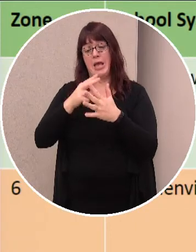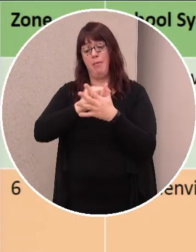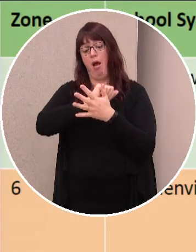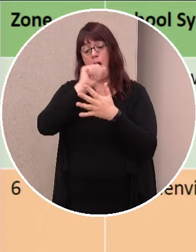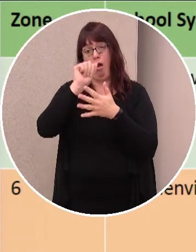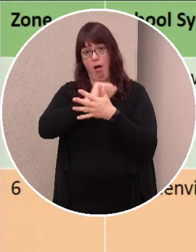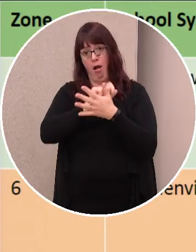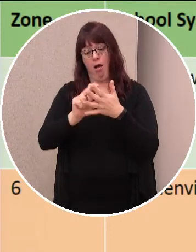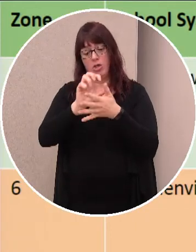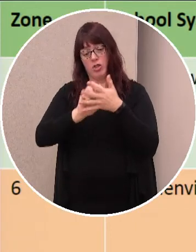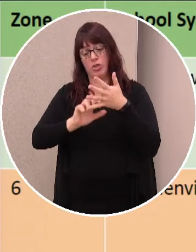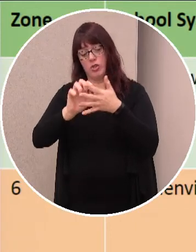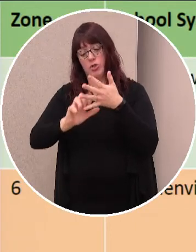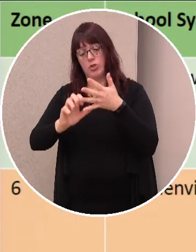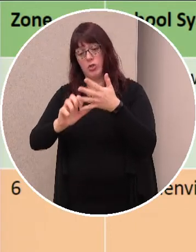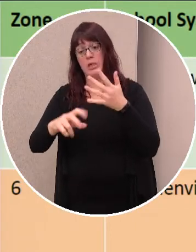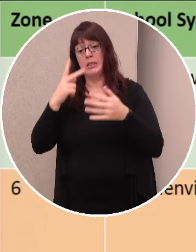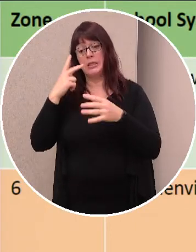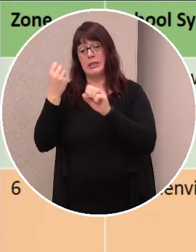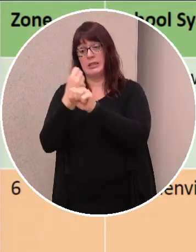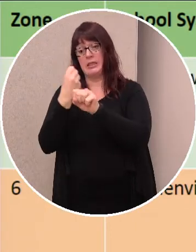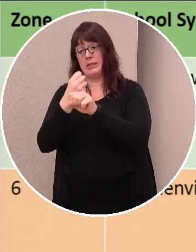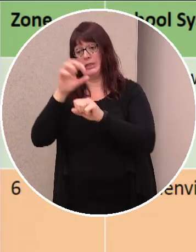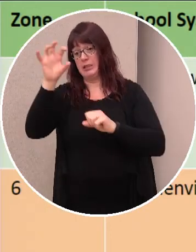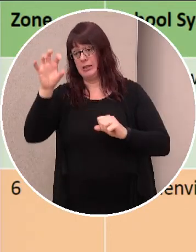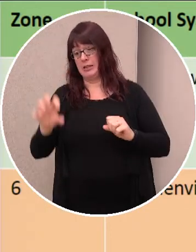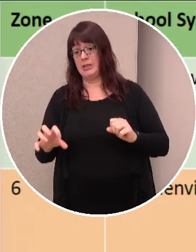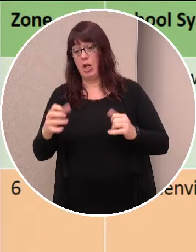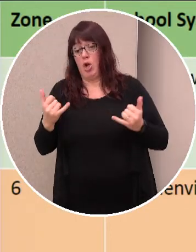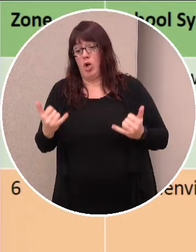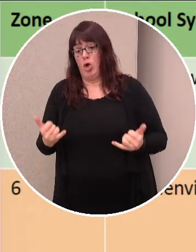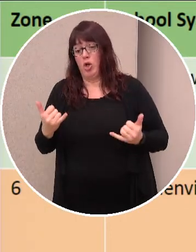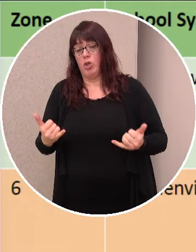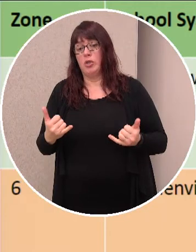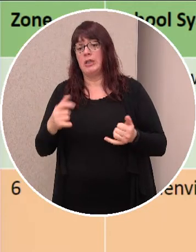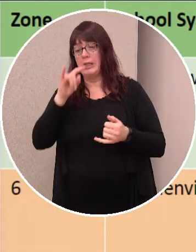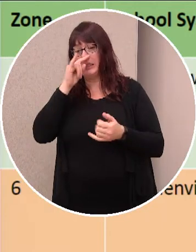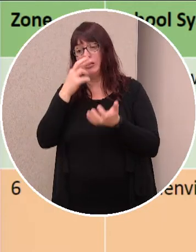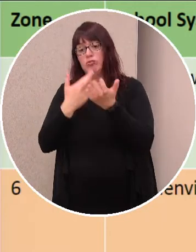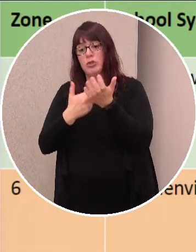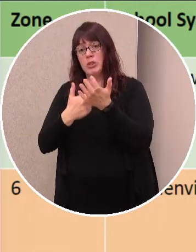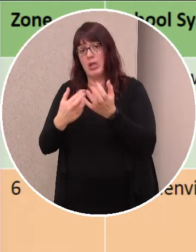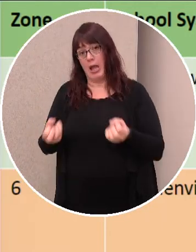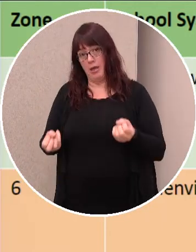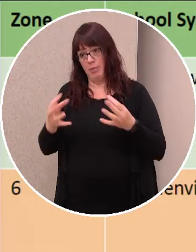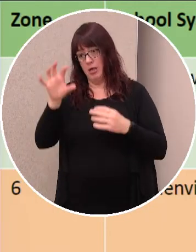that you see on the right-hand side indicate the current enrollment at each of these schools.